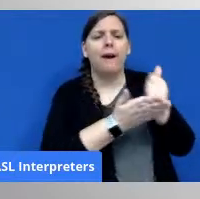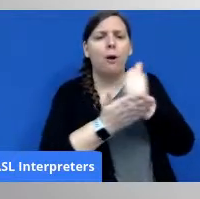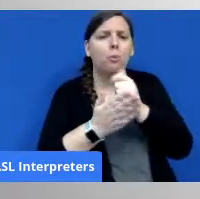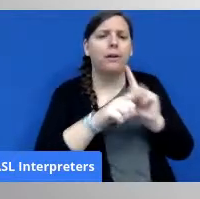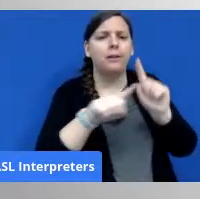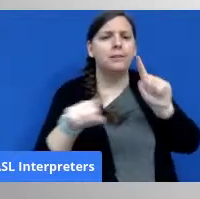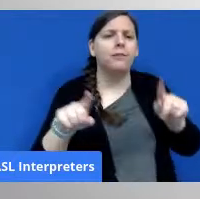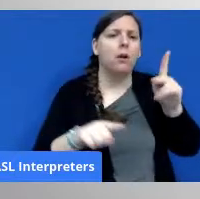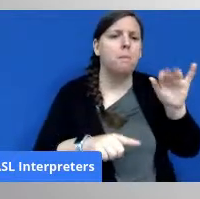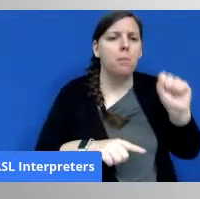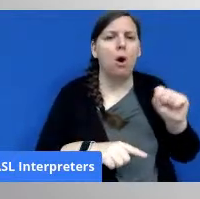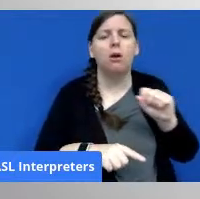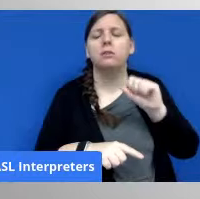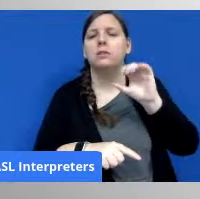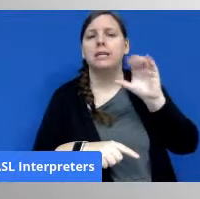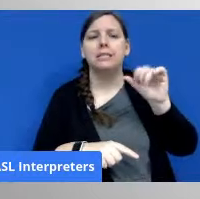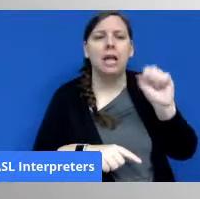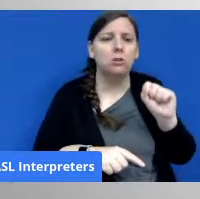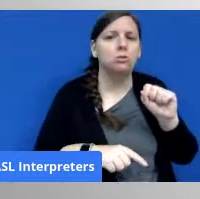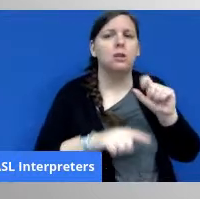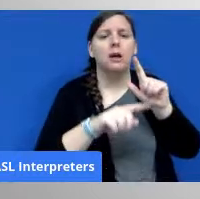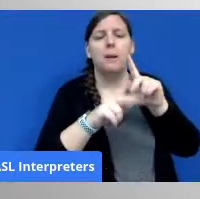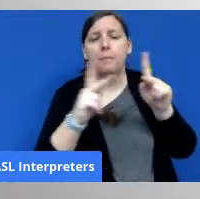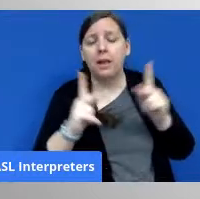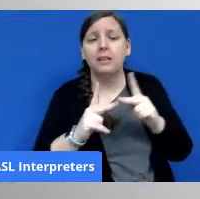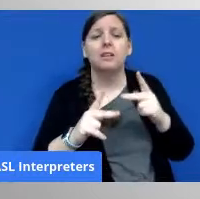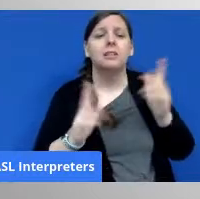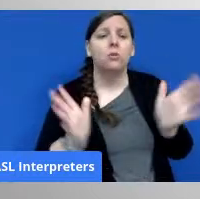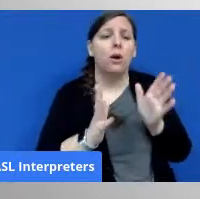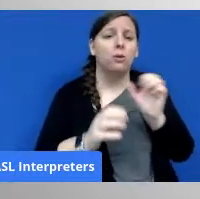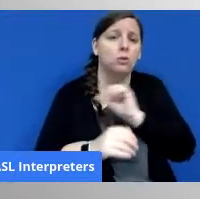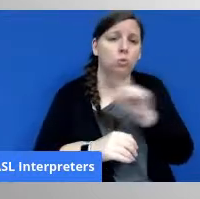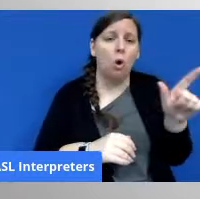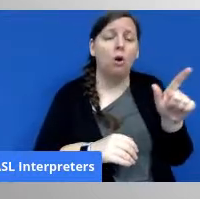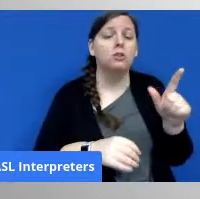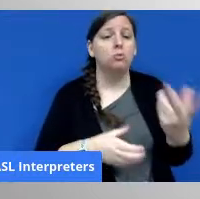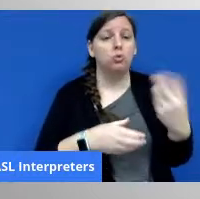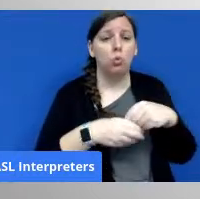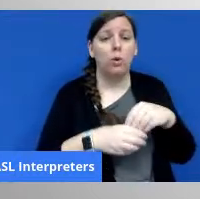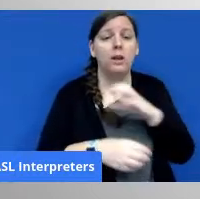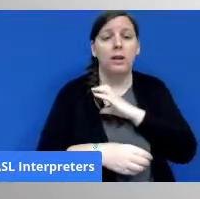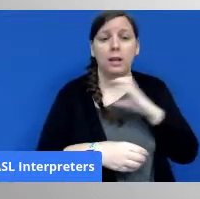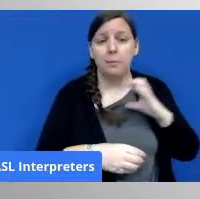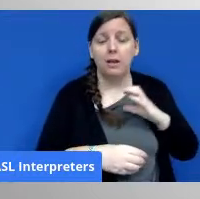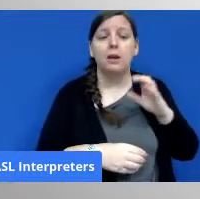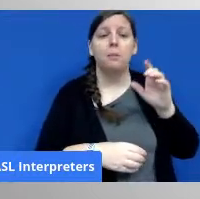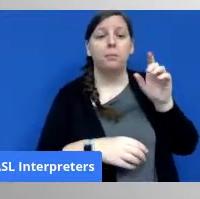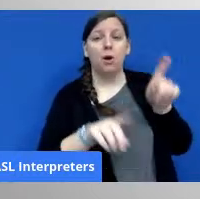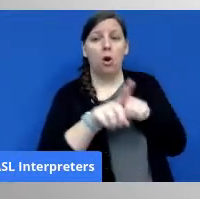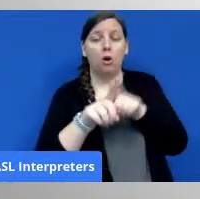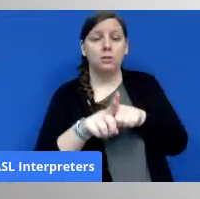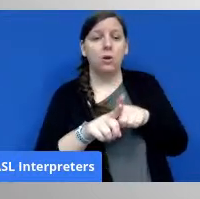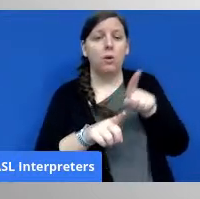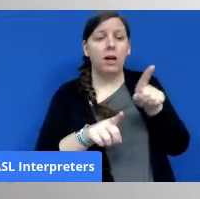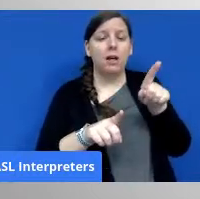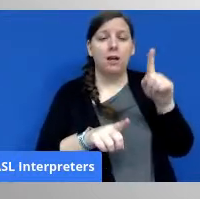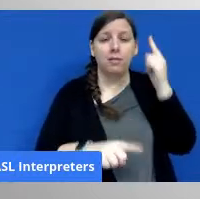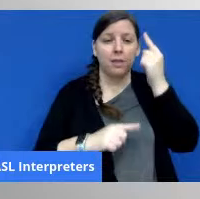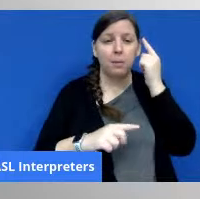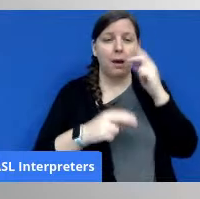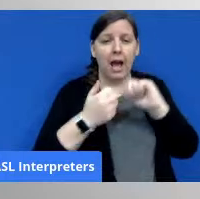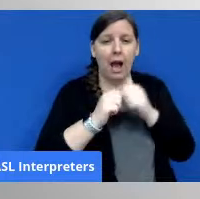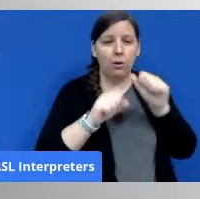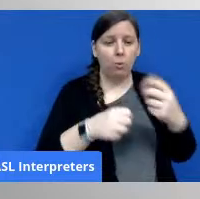at their spaces. So, I encourage everyone on call, of course, to be out in the community, but think about how do we involve those voices at the